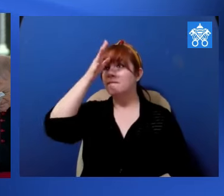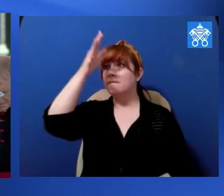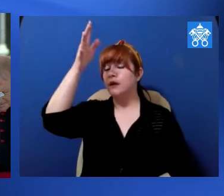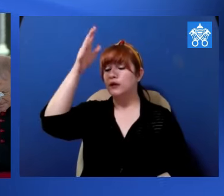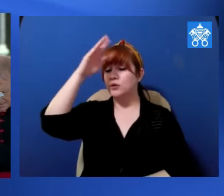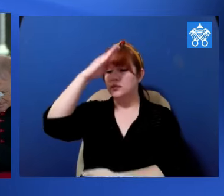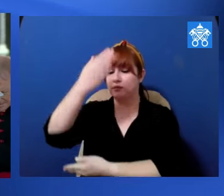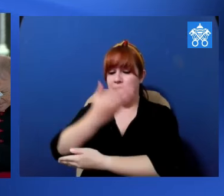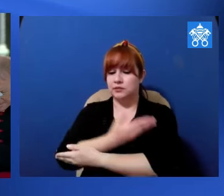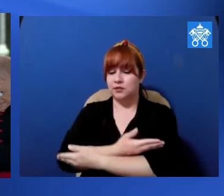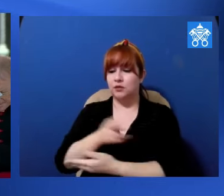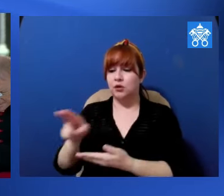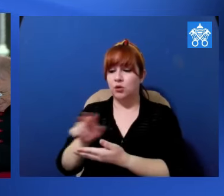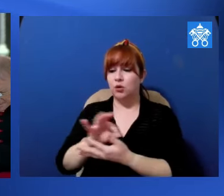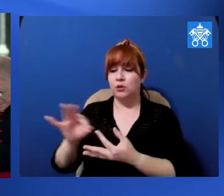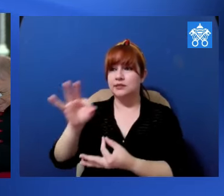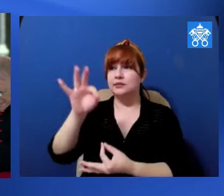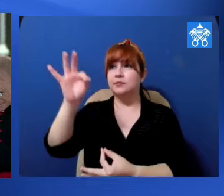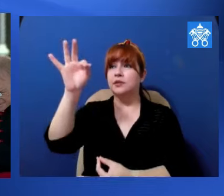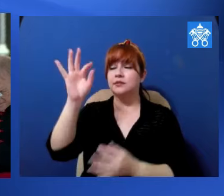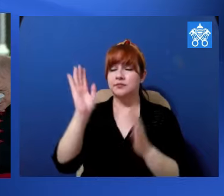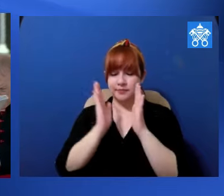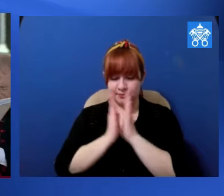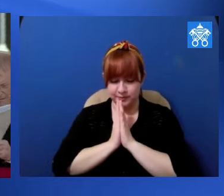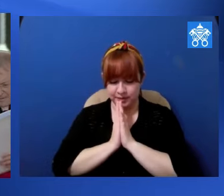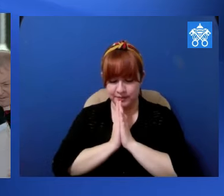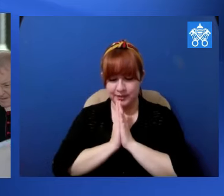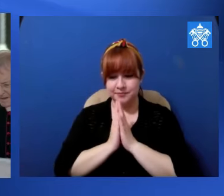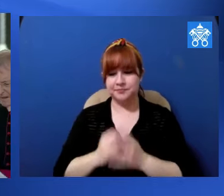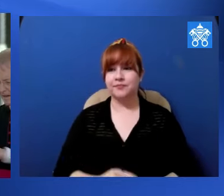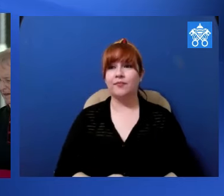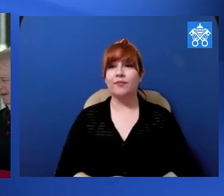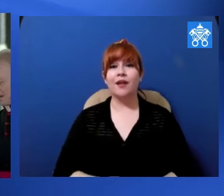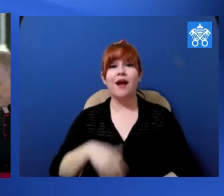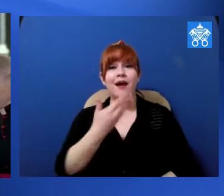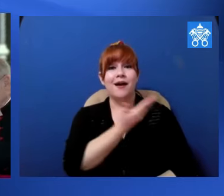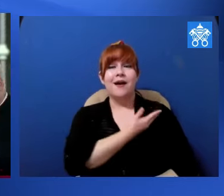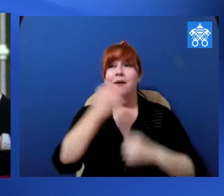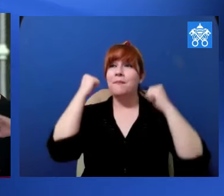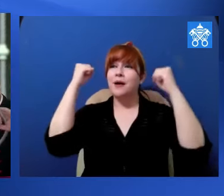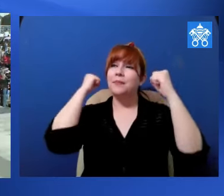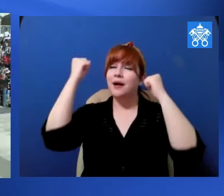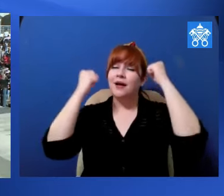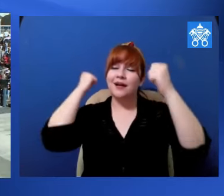Deus, Pater, Filius, Spiritus Sanctus. Amen. Amen.